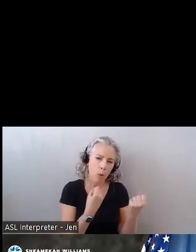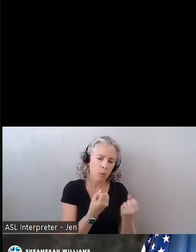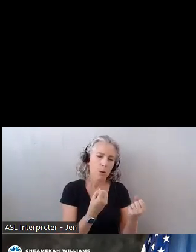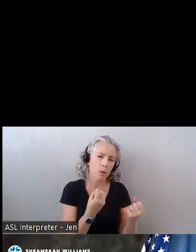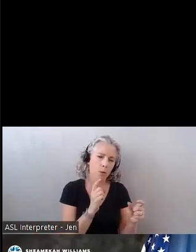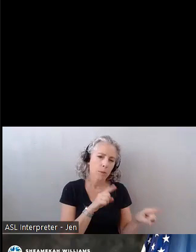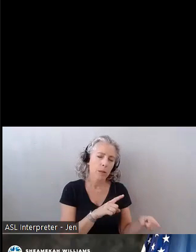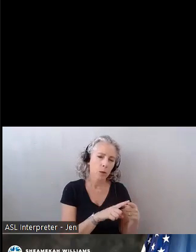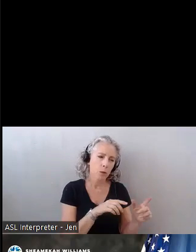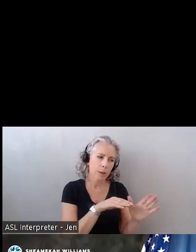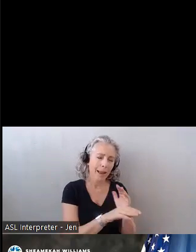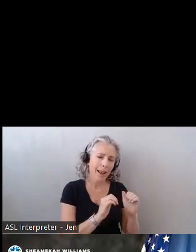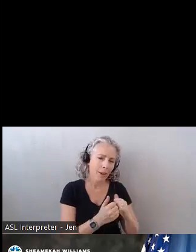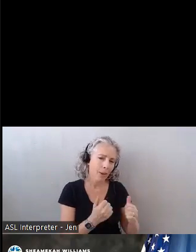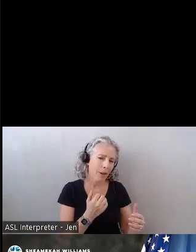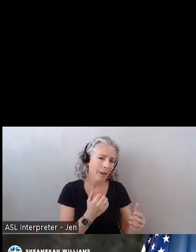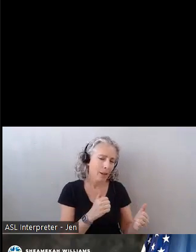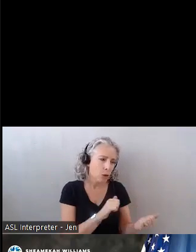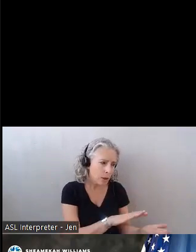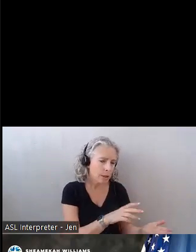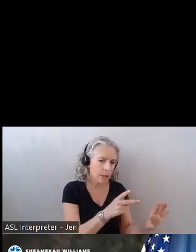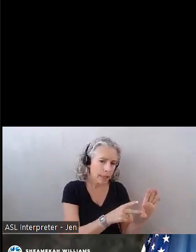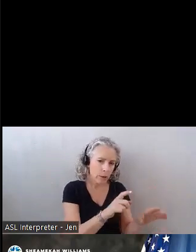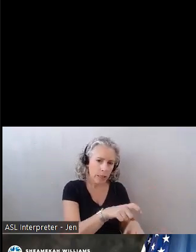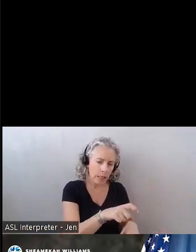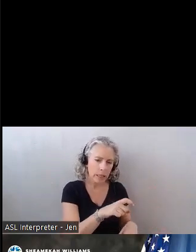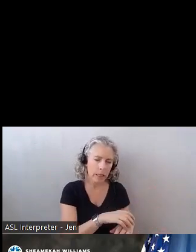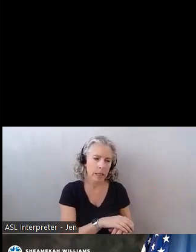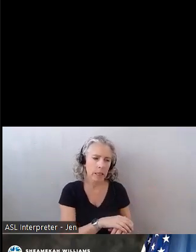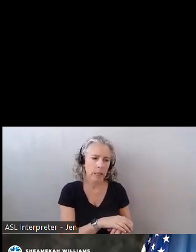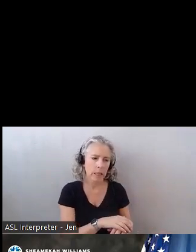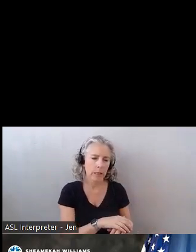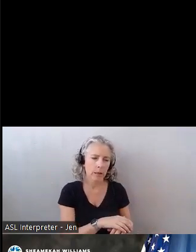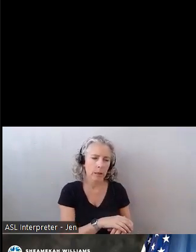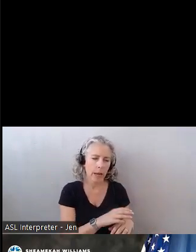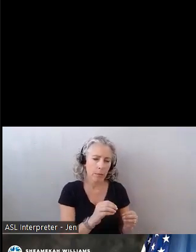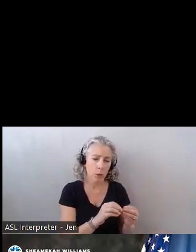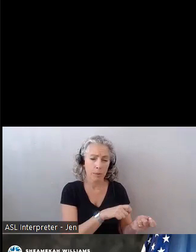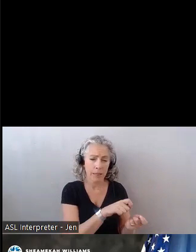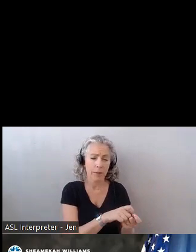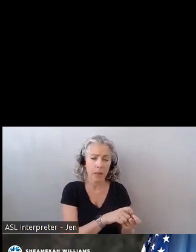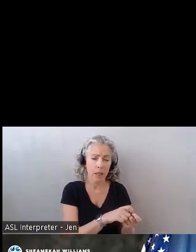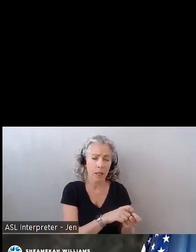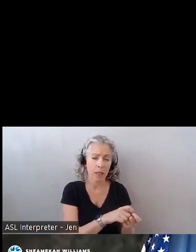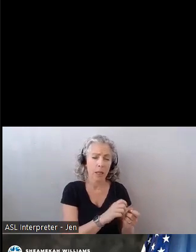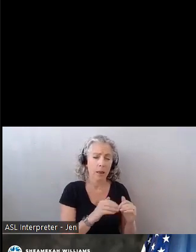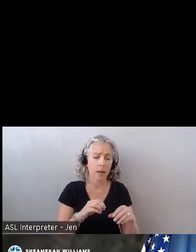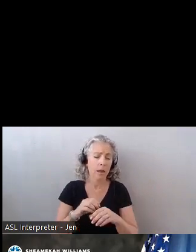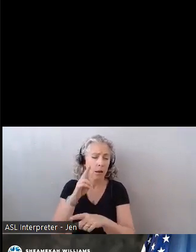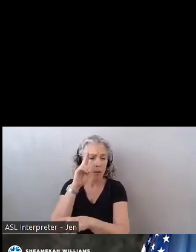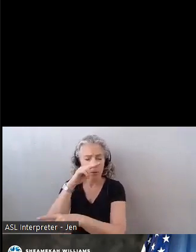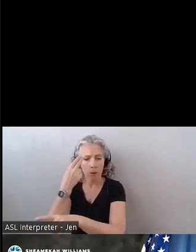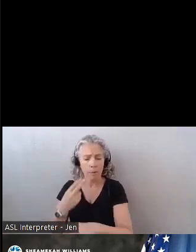to look at how do we address psychiatric needs more so, and to be more specific. Next slide.